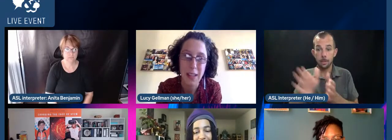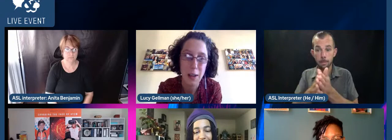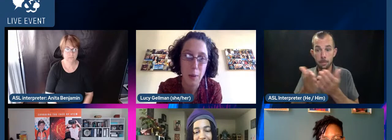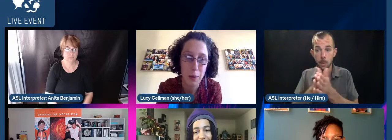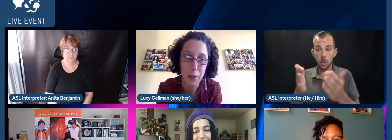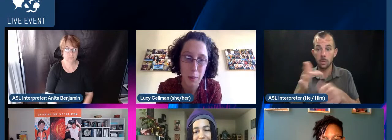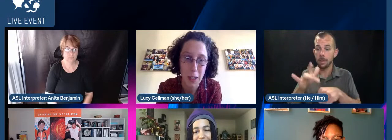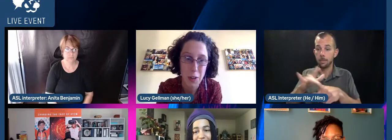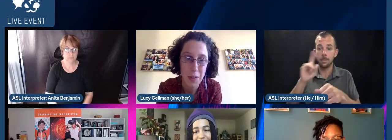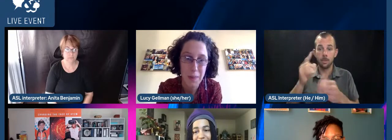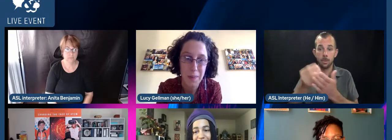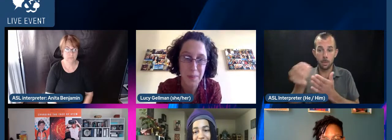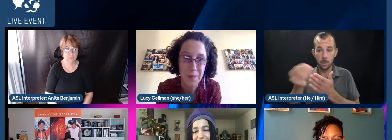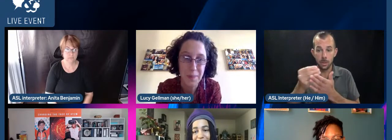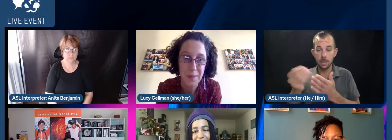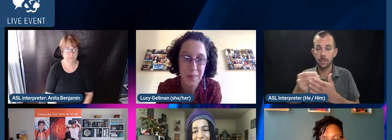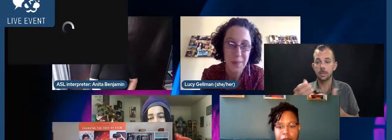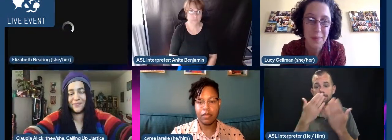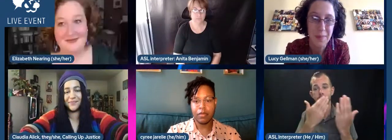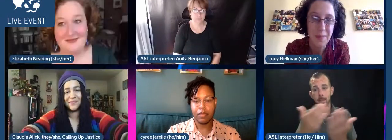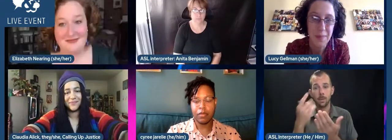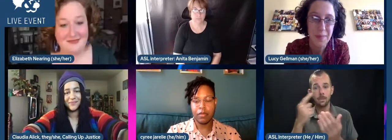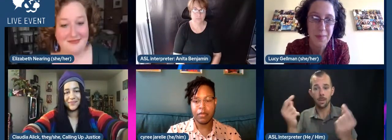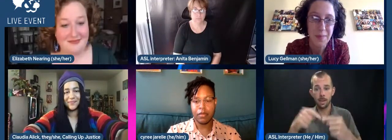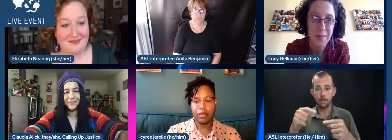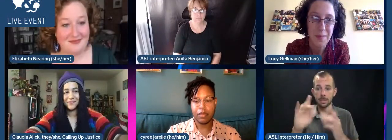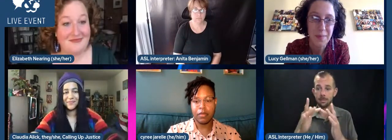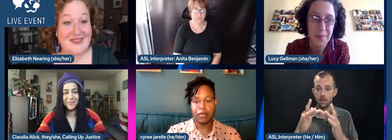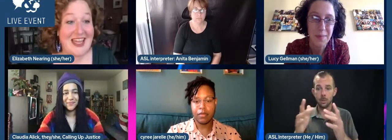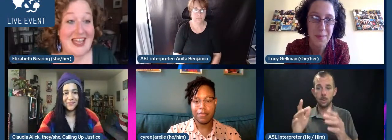virtual space. Thank you all so much.